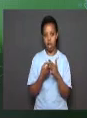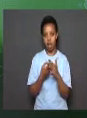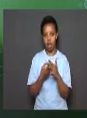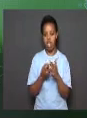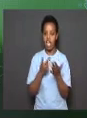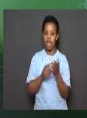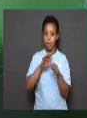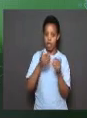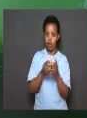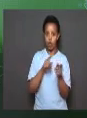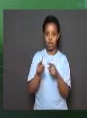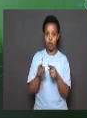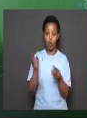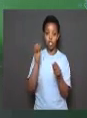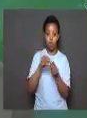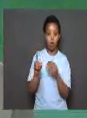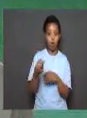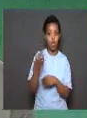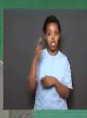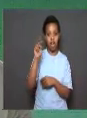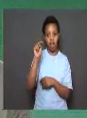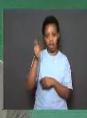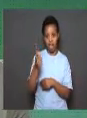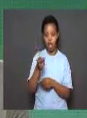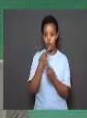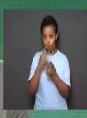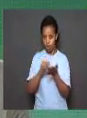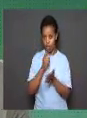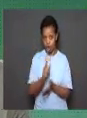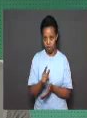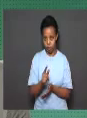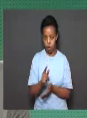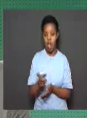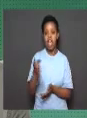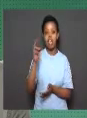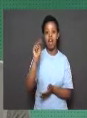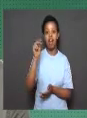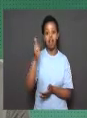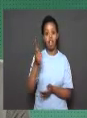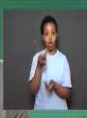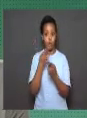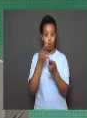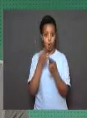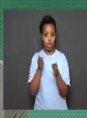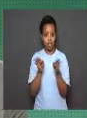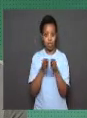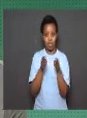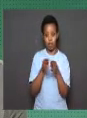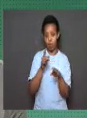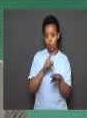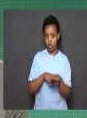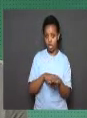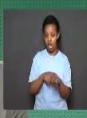more RNA proteins. The new RNA proteins are